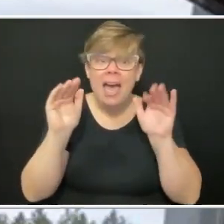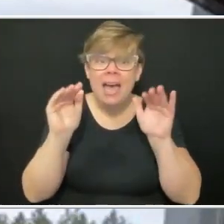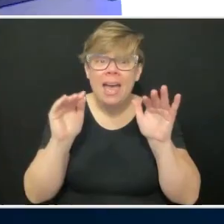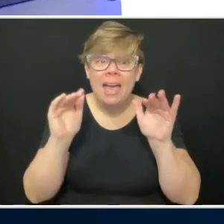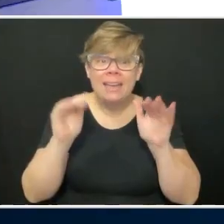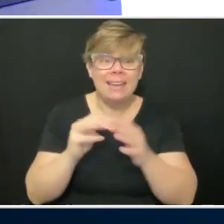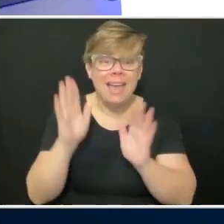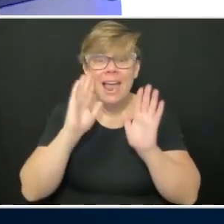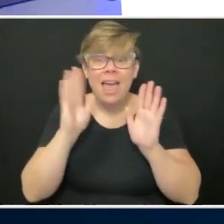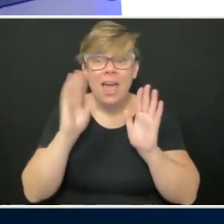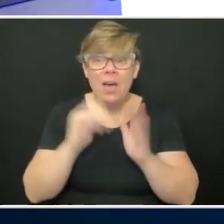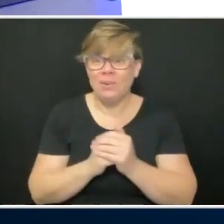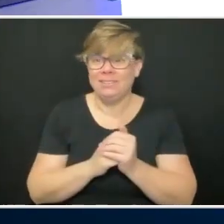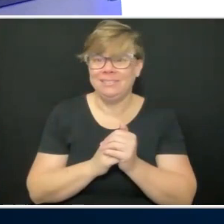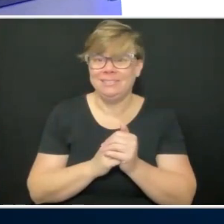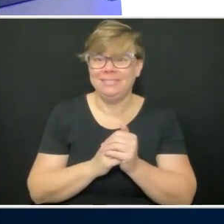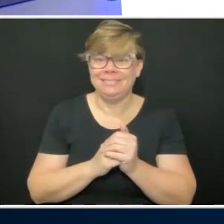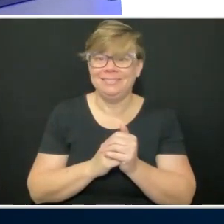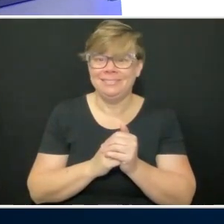Hi.